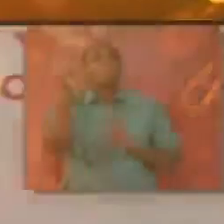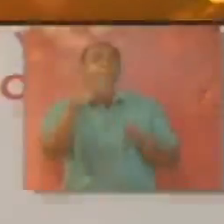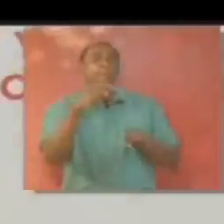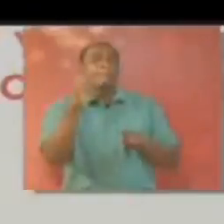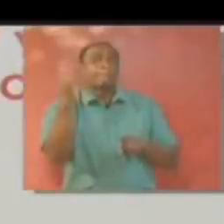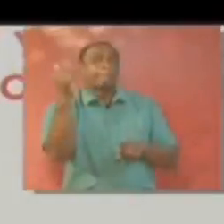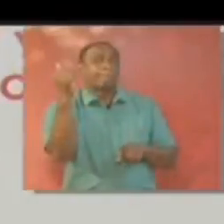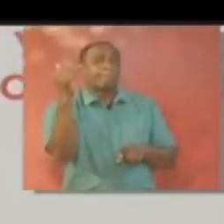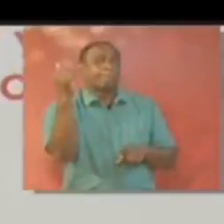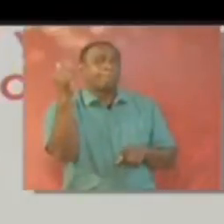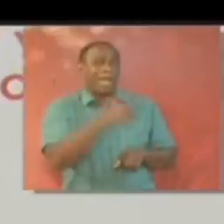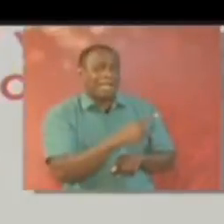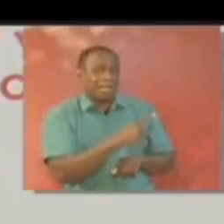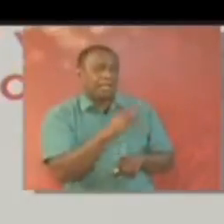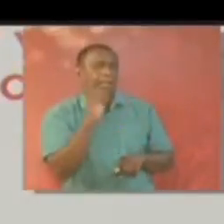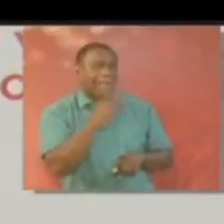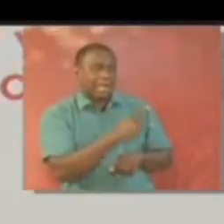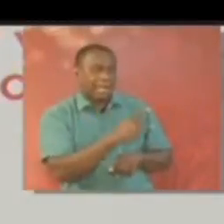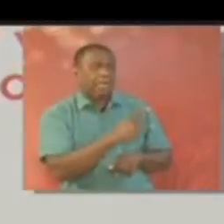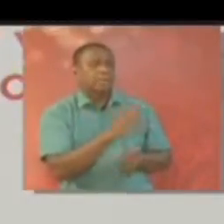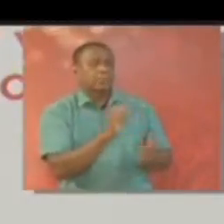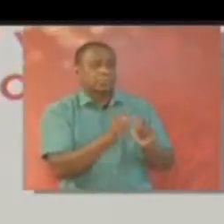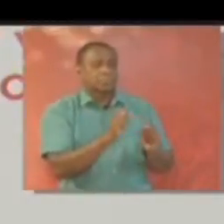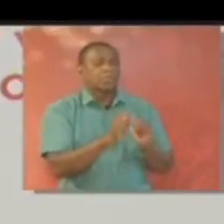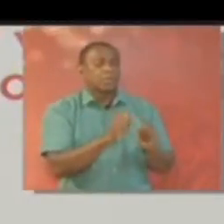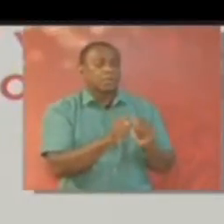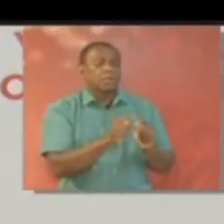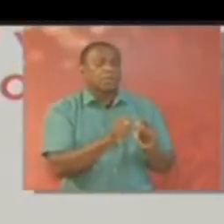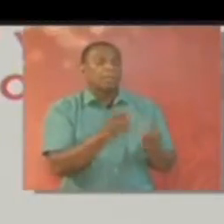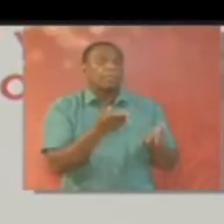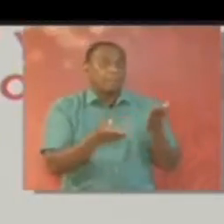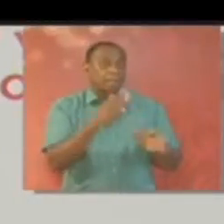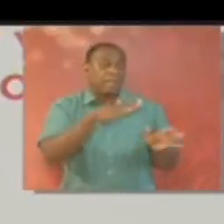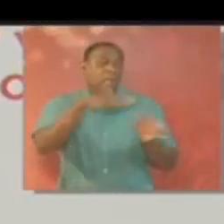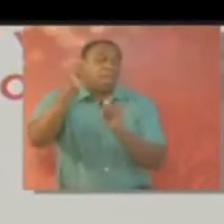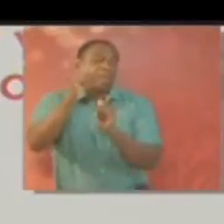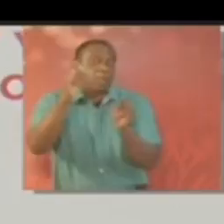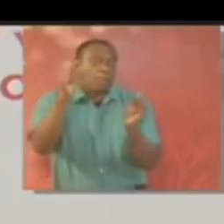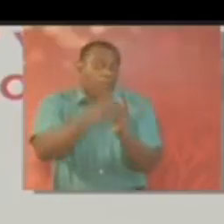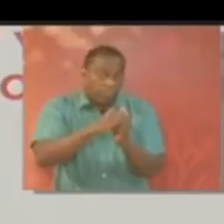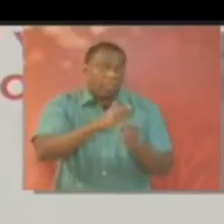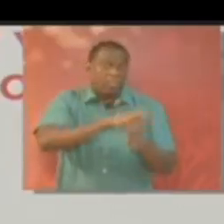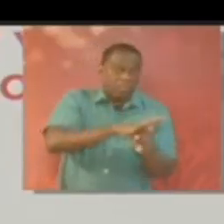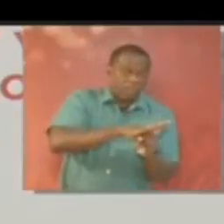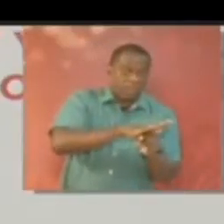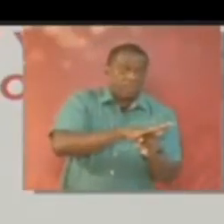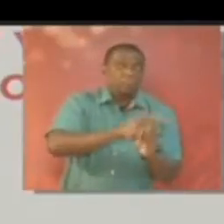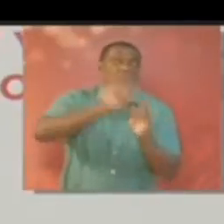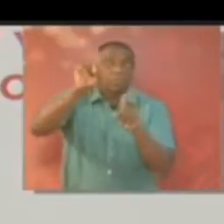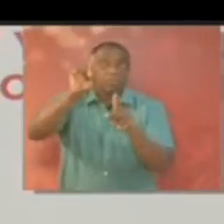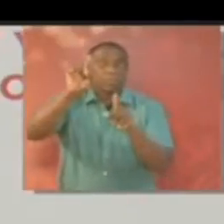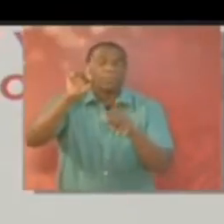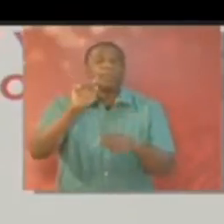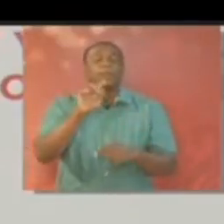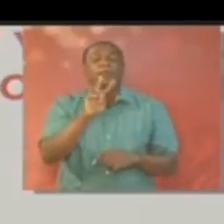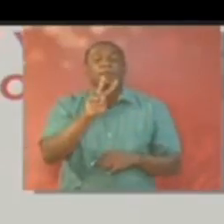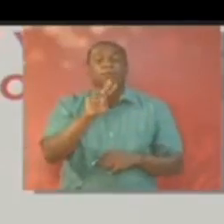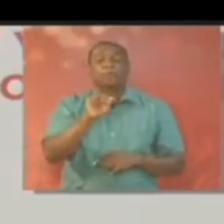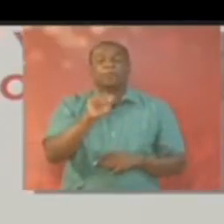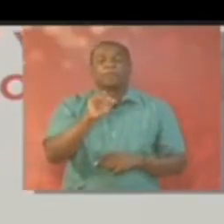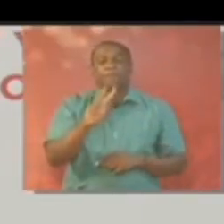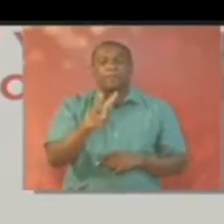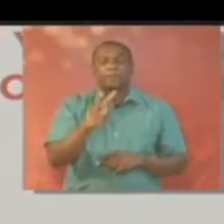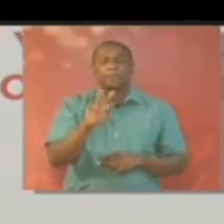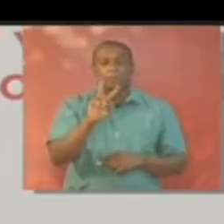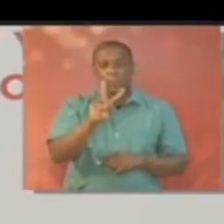subsequently passed. On the 28th of November, there was another birthday party in Tobago,